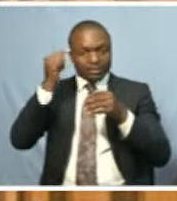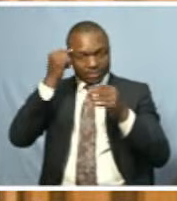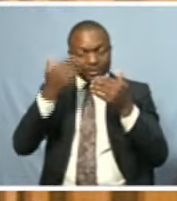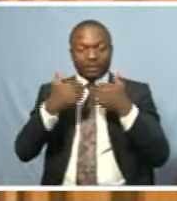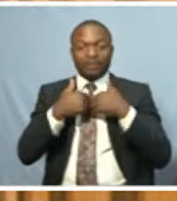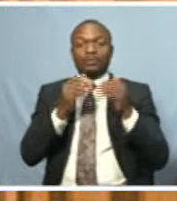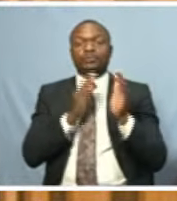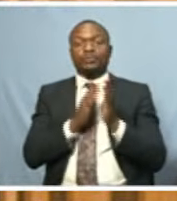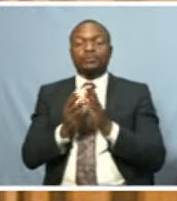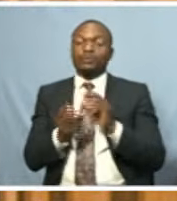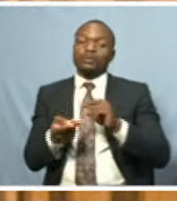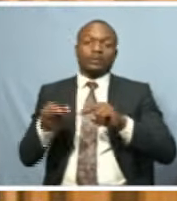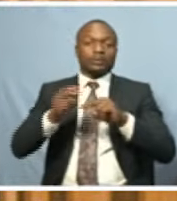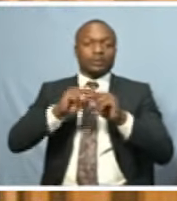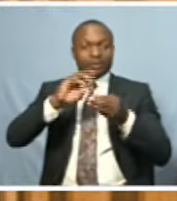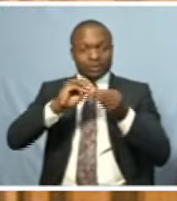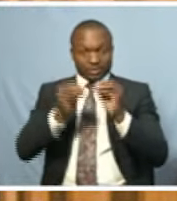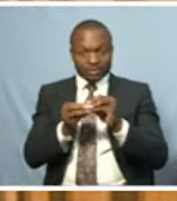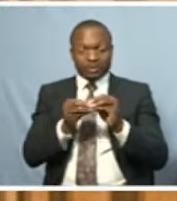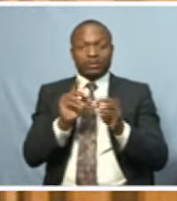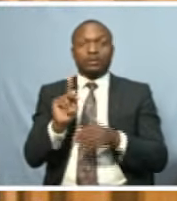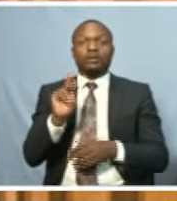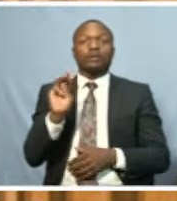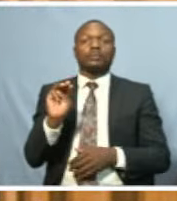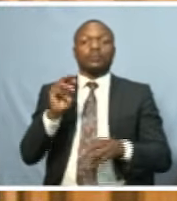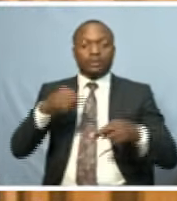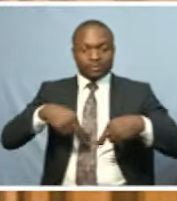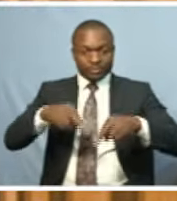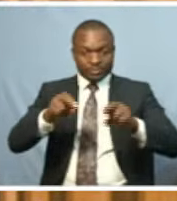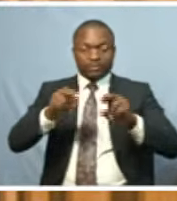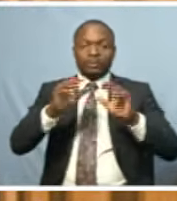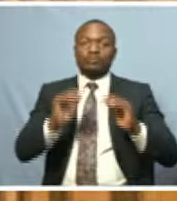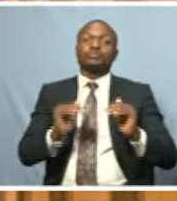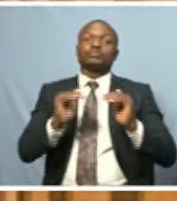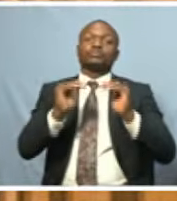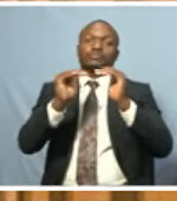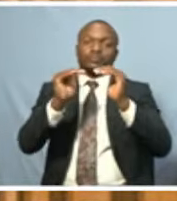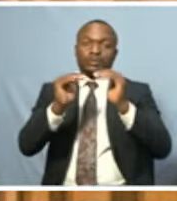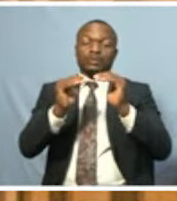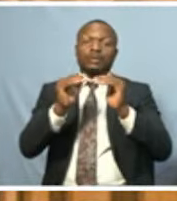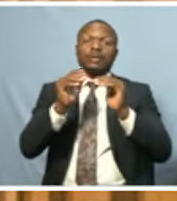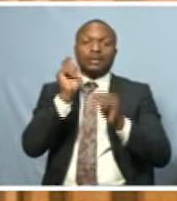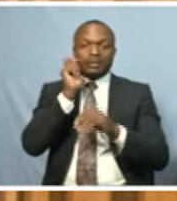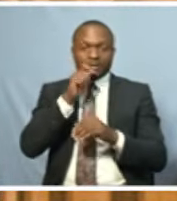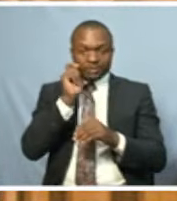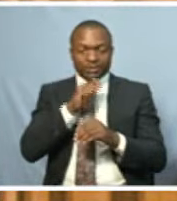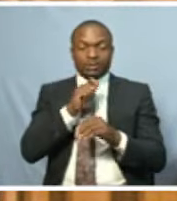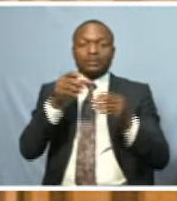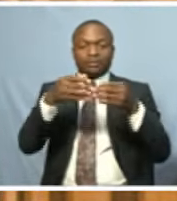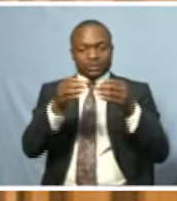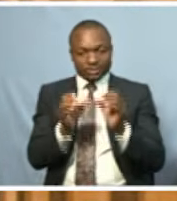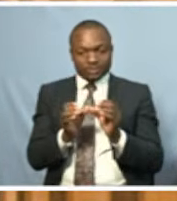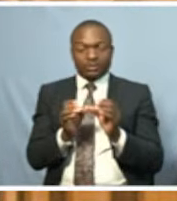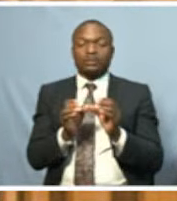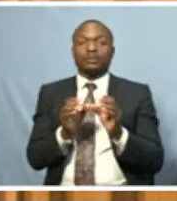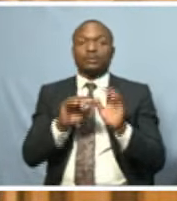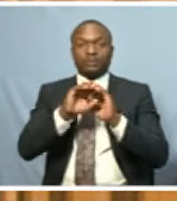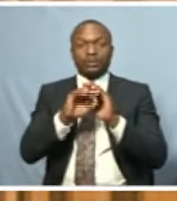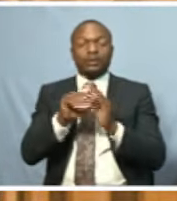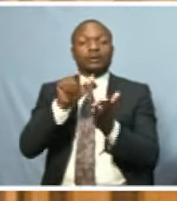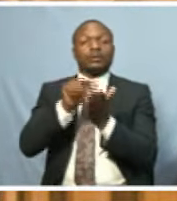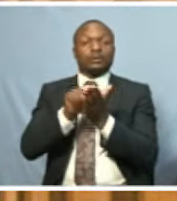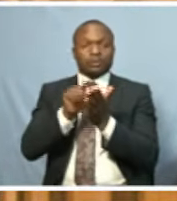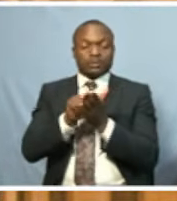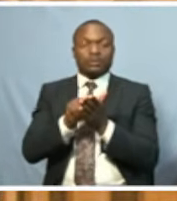in plans to increase the number of kilometers of roads to be upgraded in Kanyama Parliamentary Constituency under the